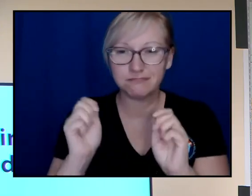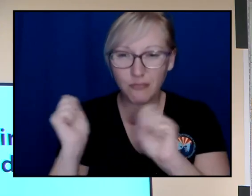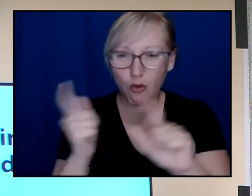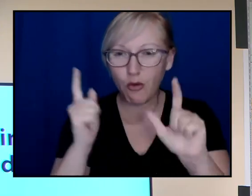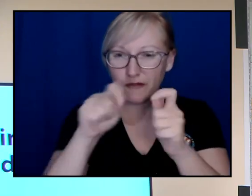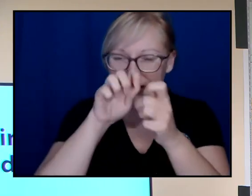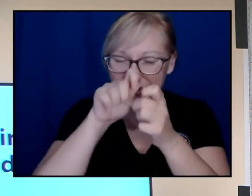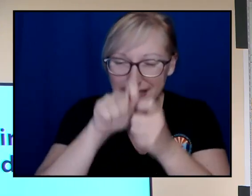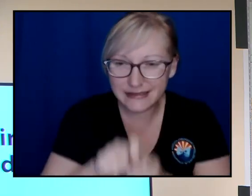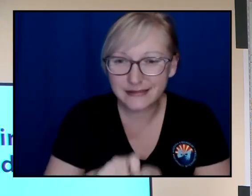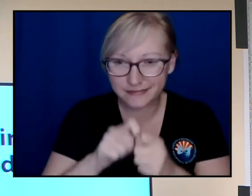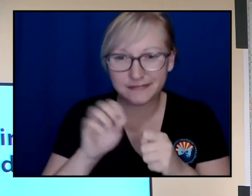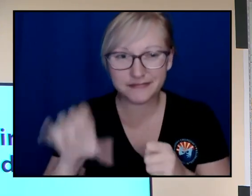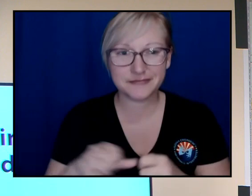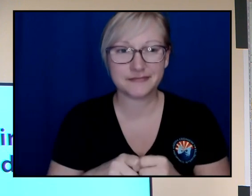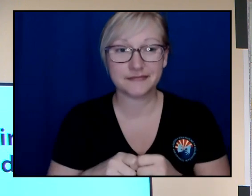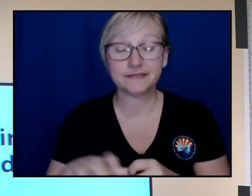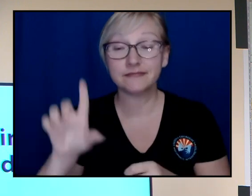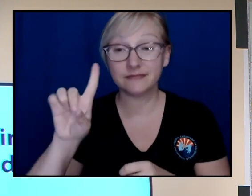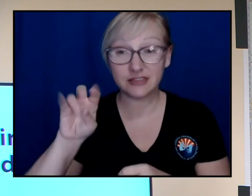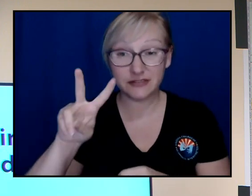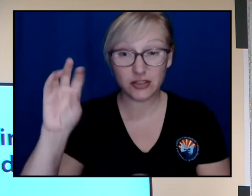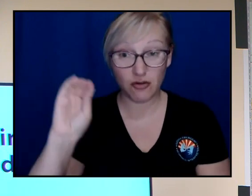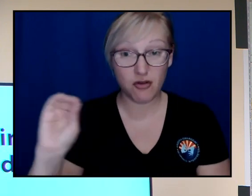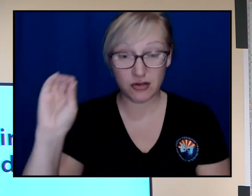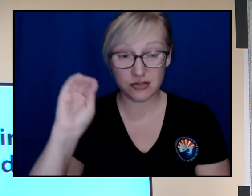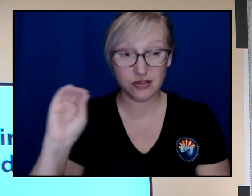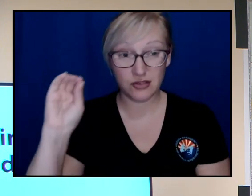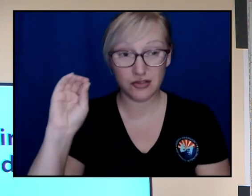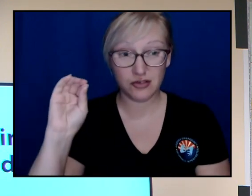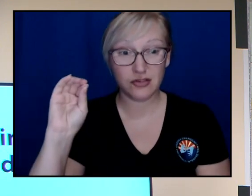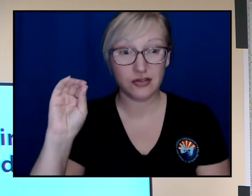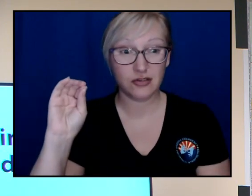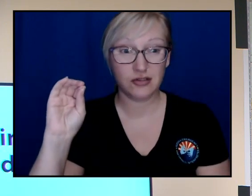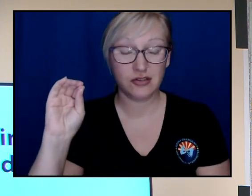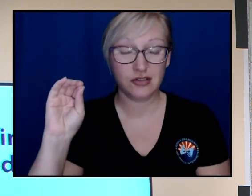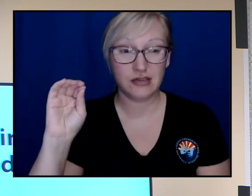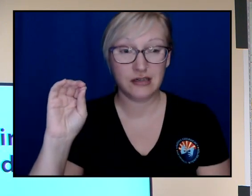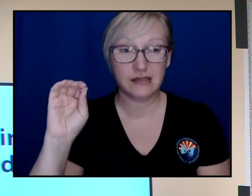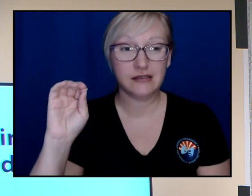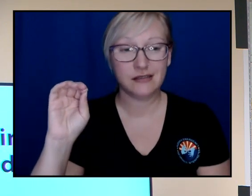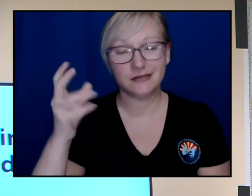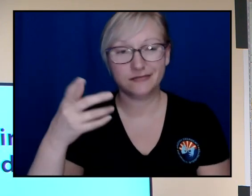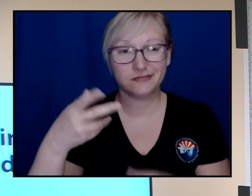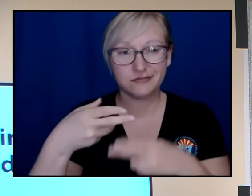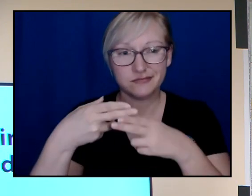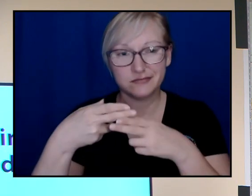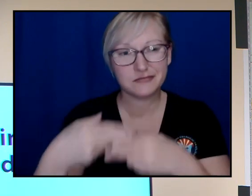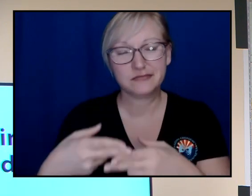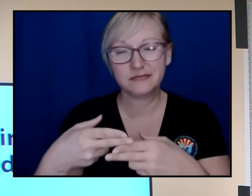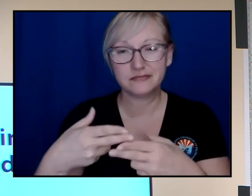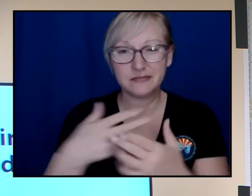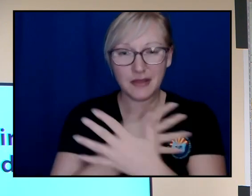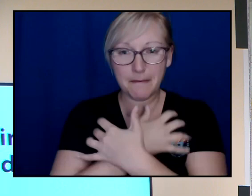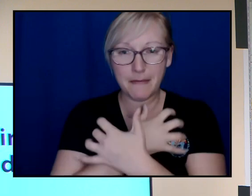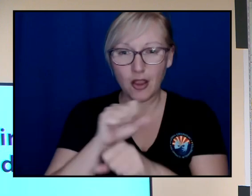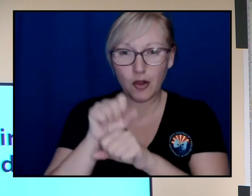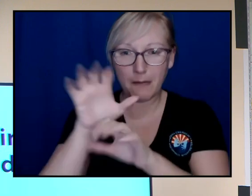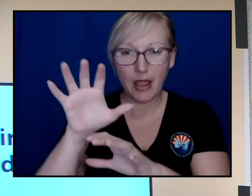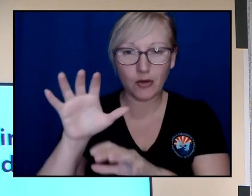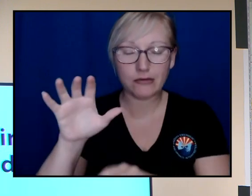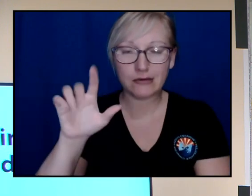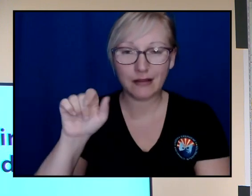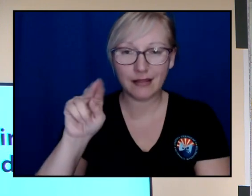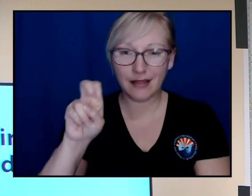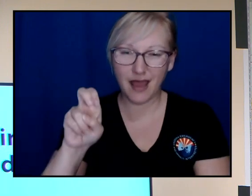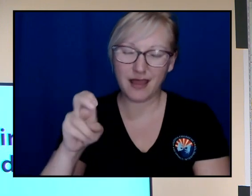up into Division Oscar, up here on what we've been calling the Bear Mountain line, the Llano line. We